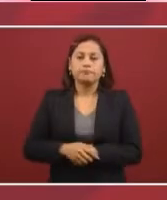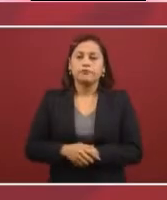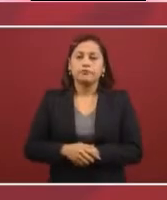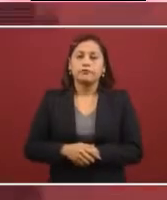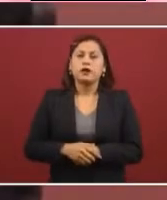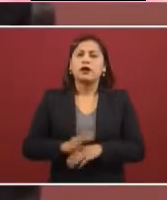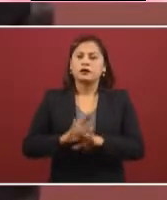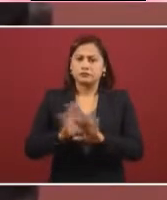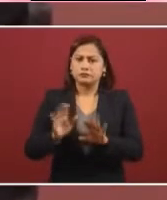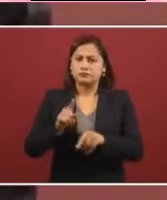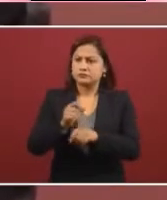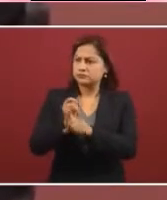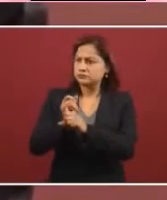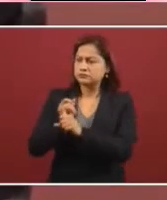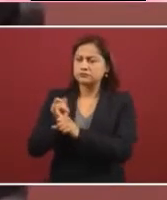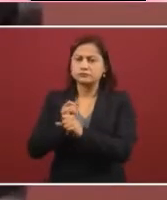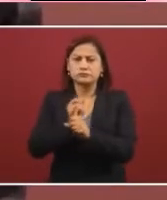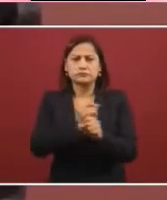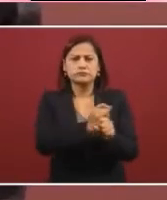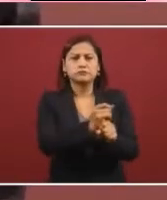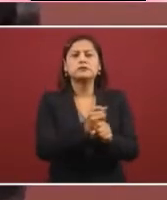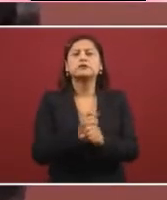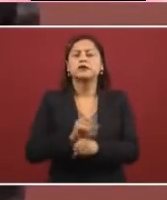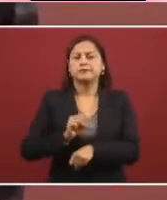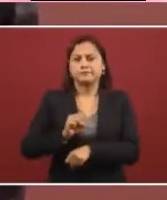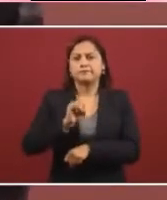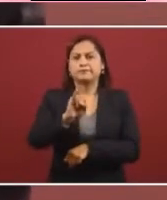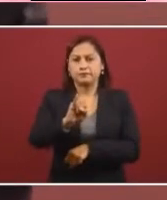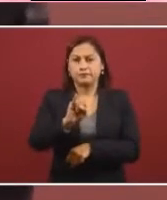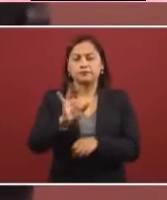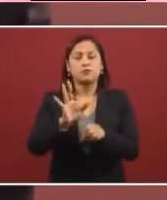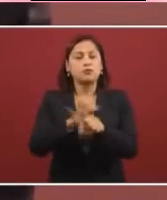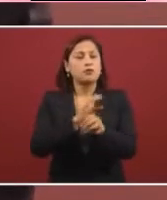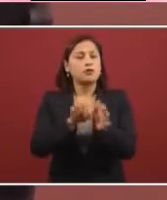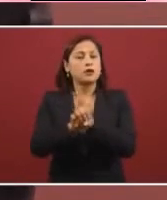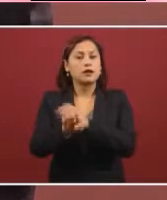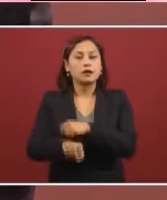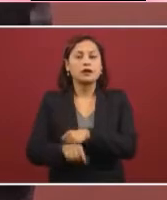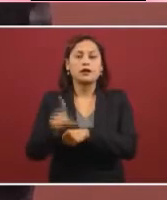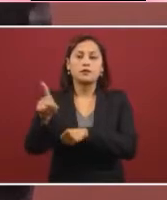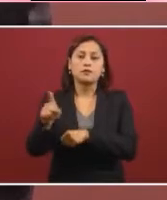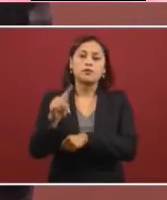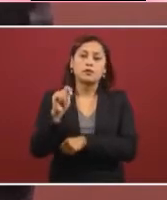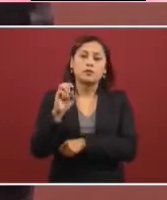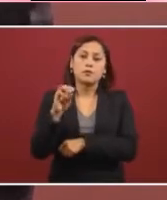because it is our responsibility that in the case of the tomatoes,